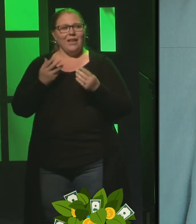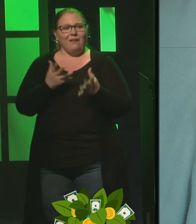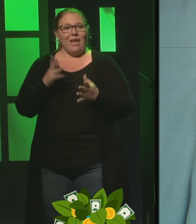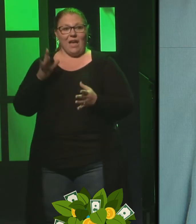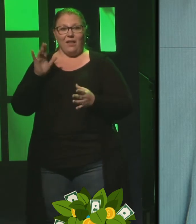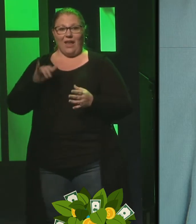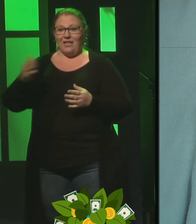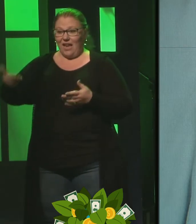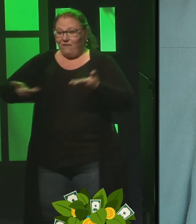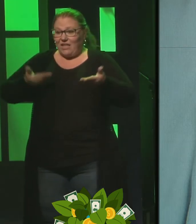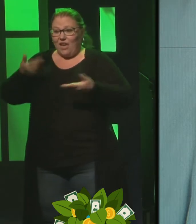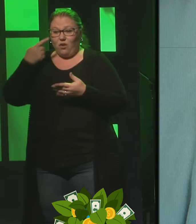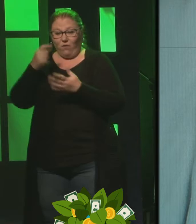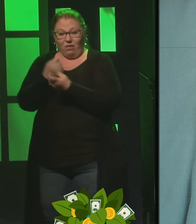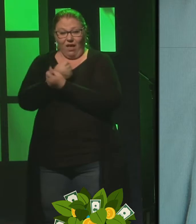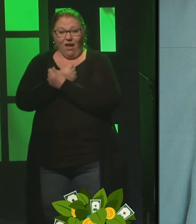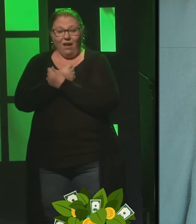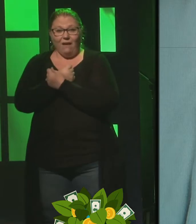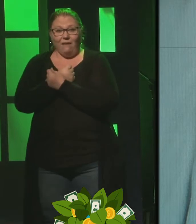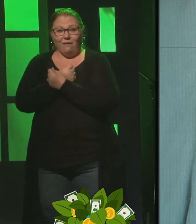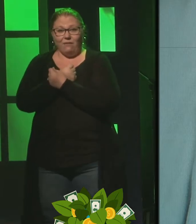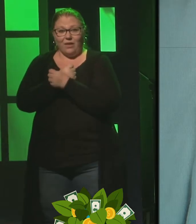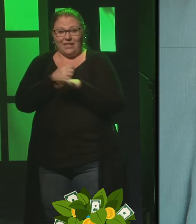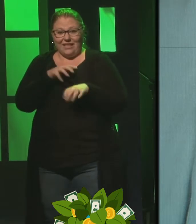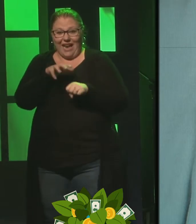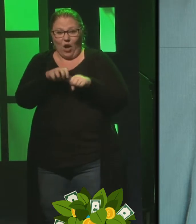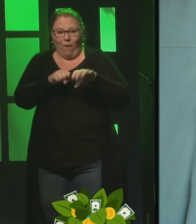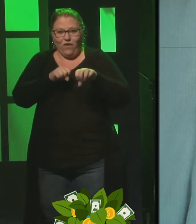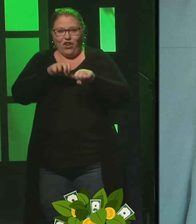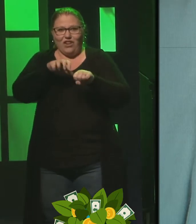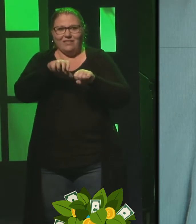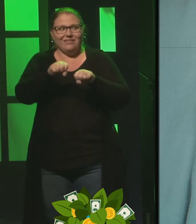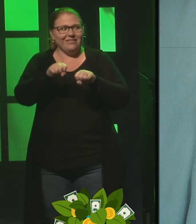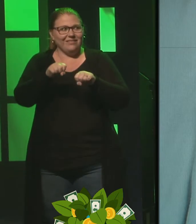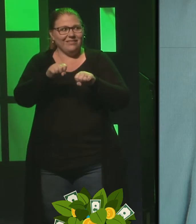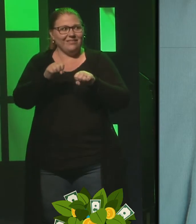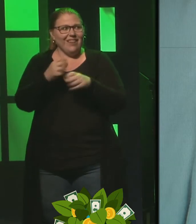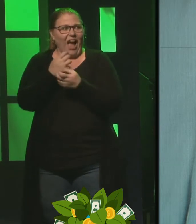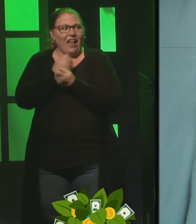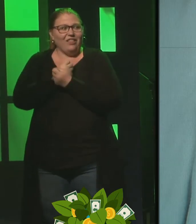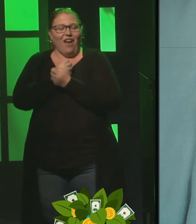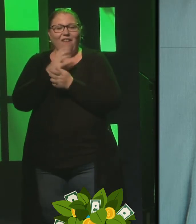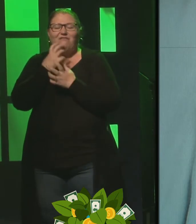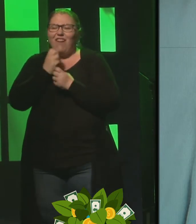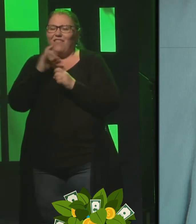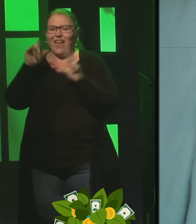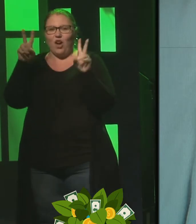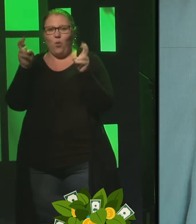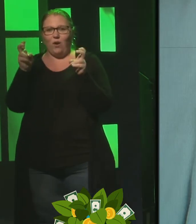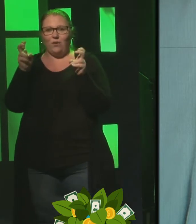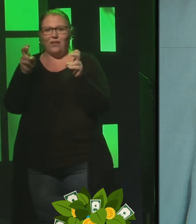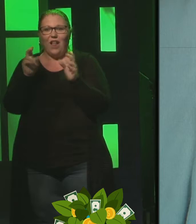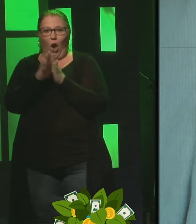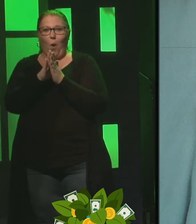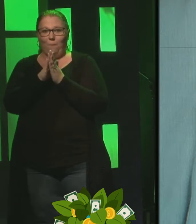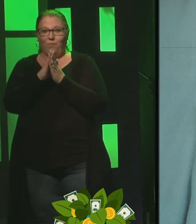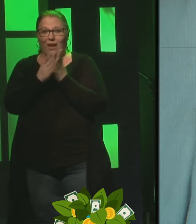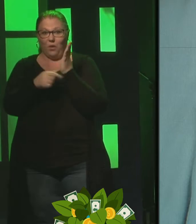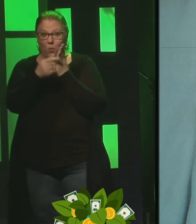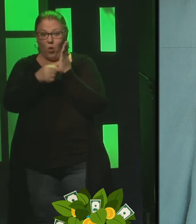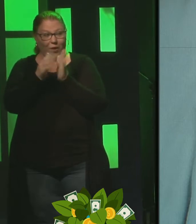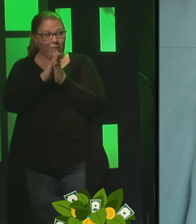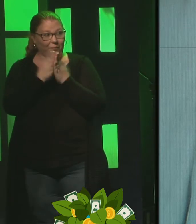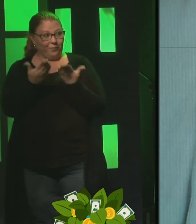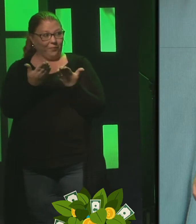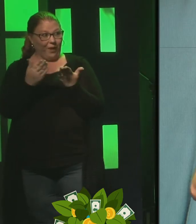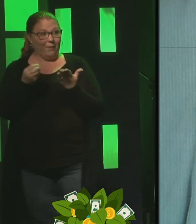this invitation for love to take over. I love the quote in your program. Everybody just open up your program right now. I'm going to give you a minute without